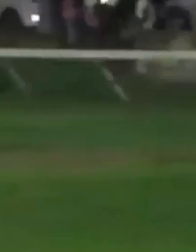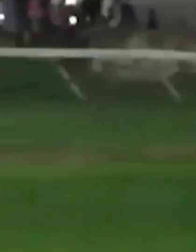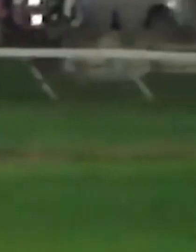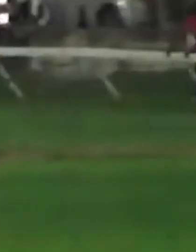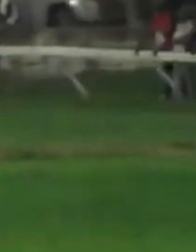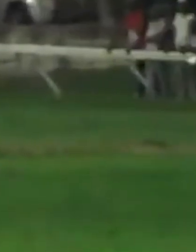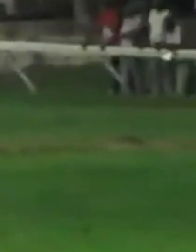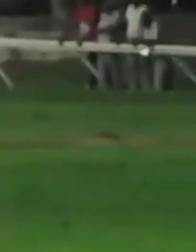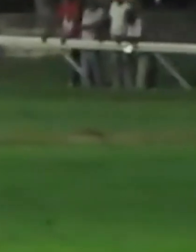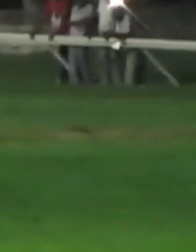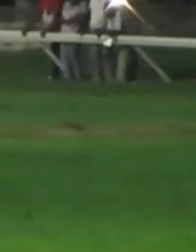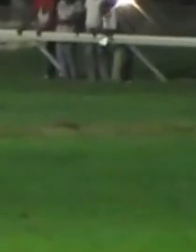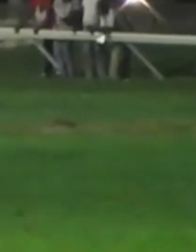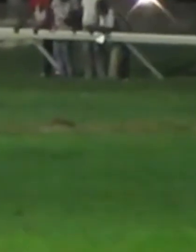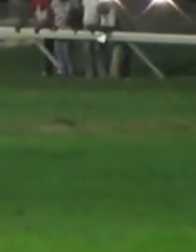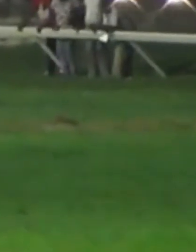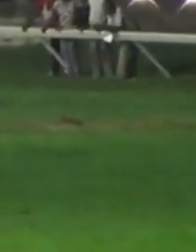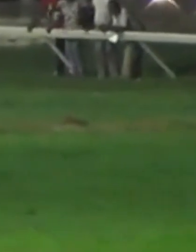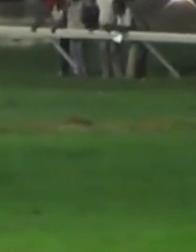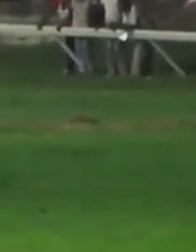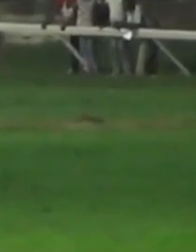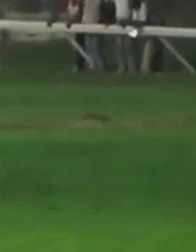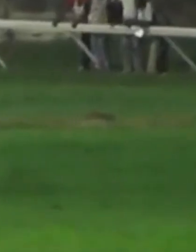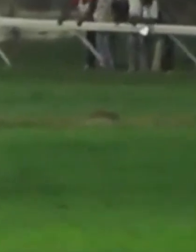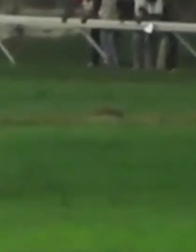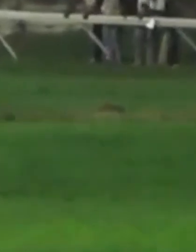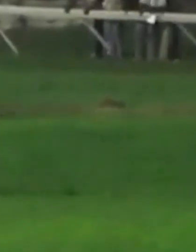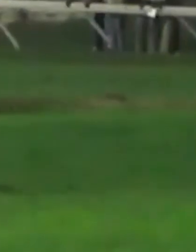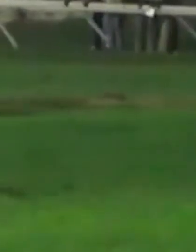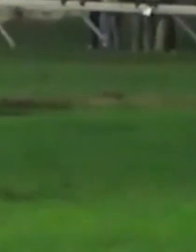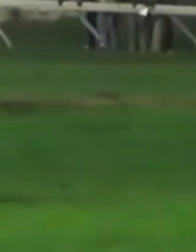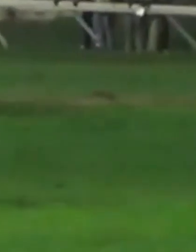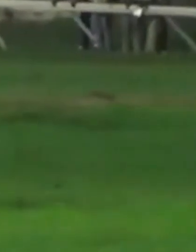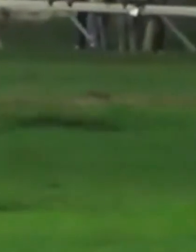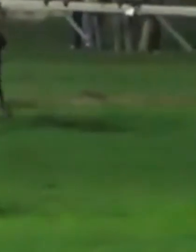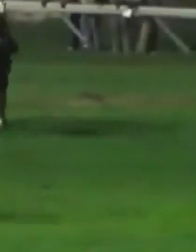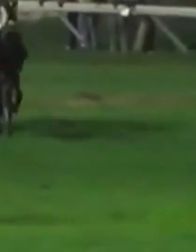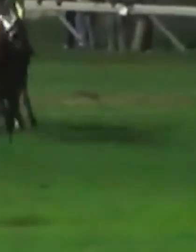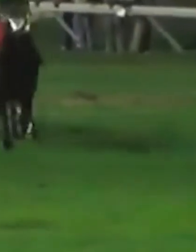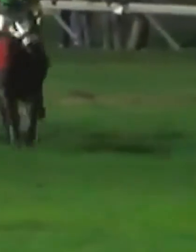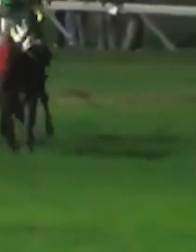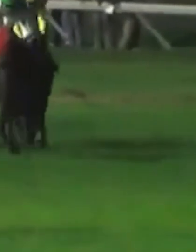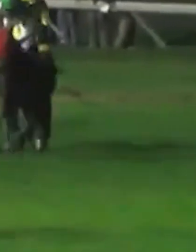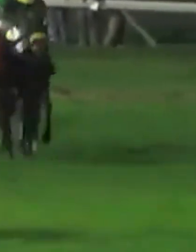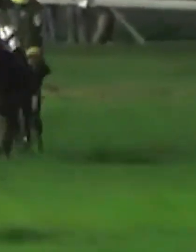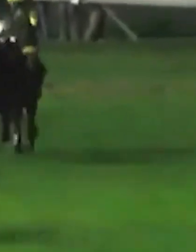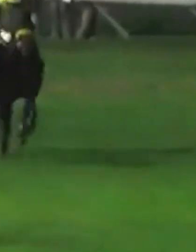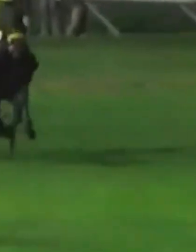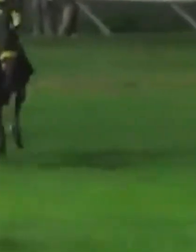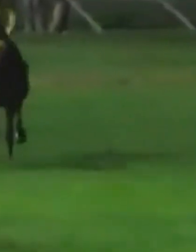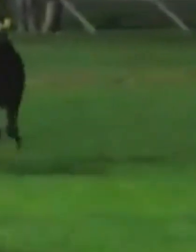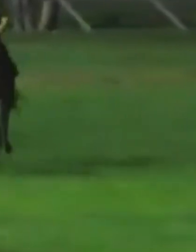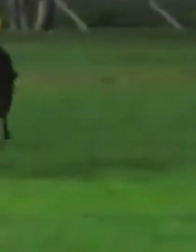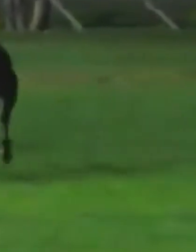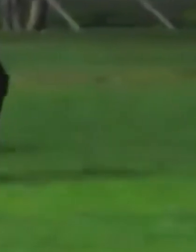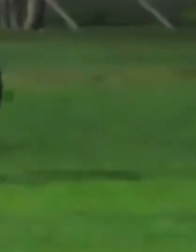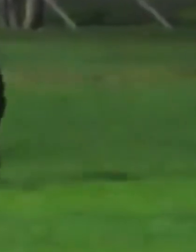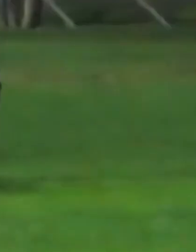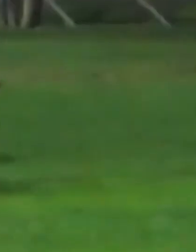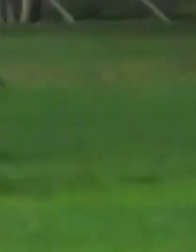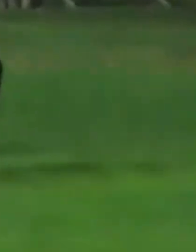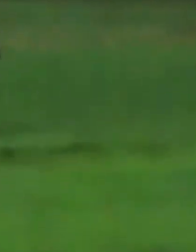the outside. Elevate is next, then Zora. Charisma races behind these, a break of 3 before we get to